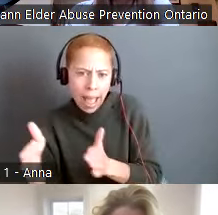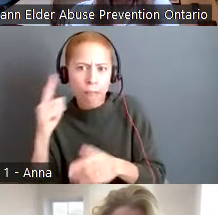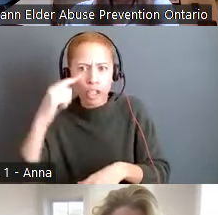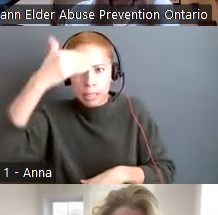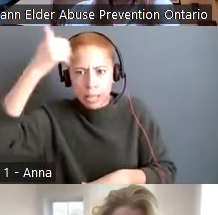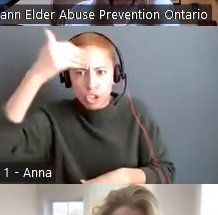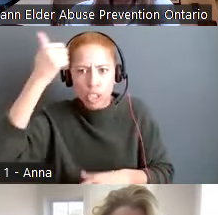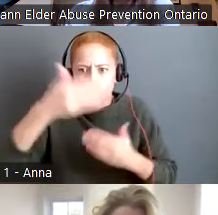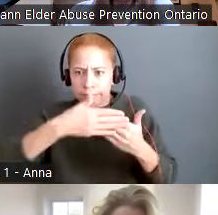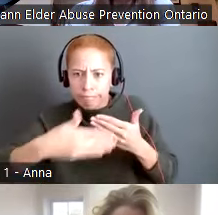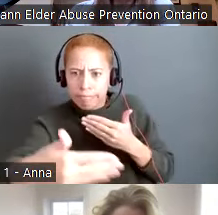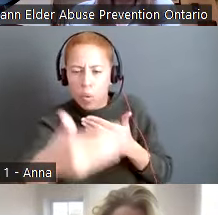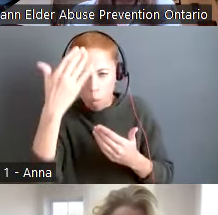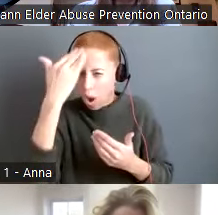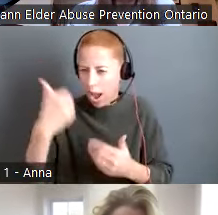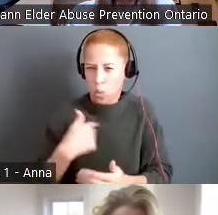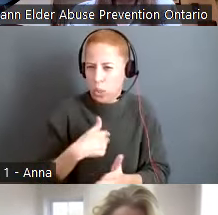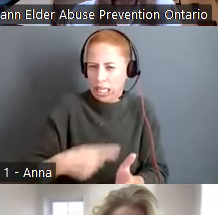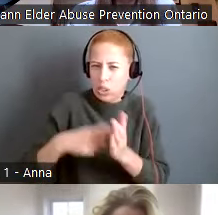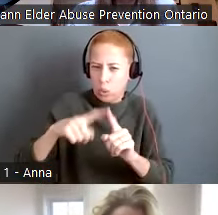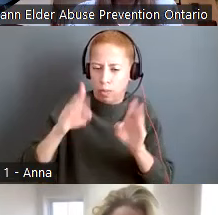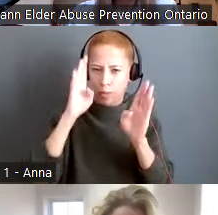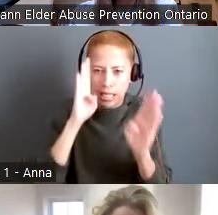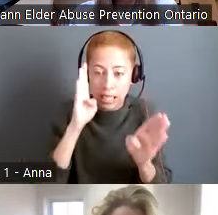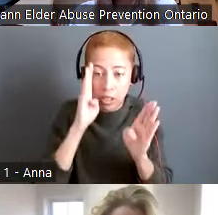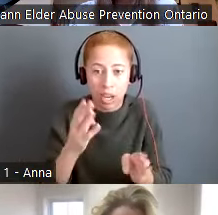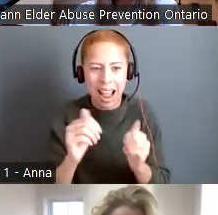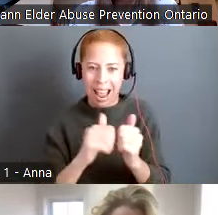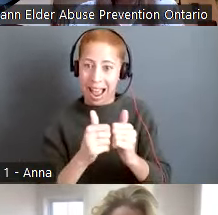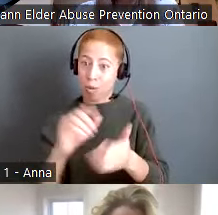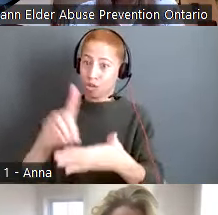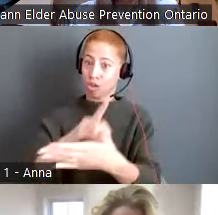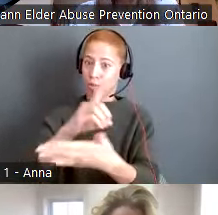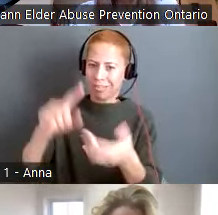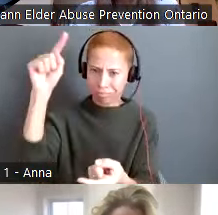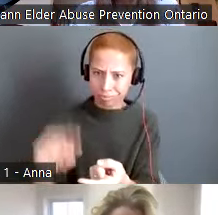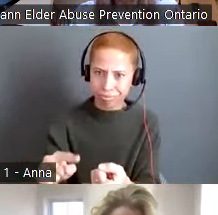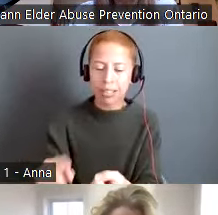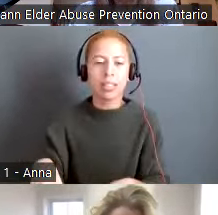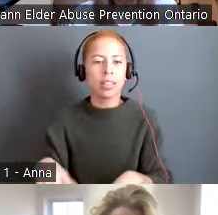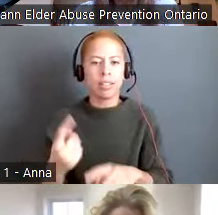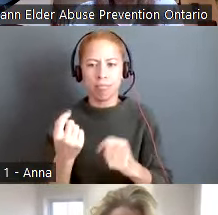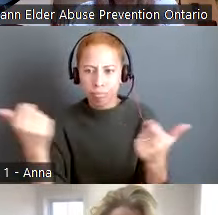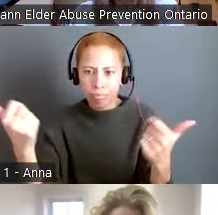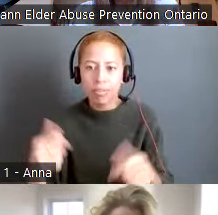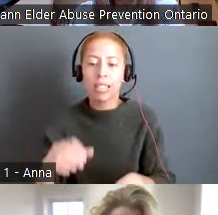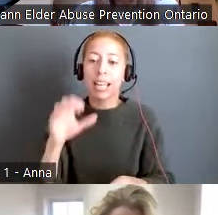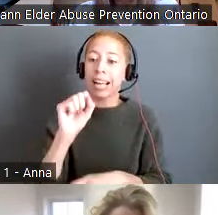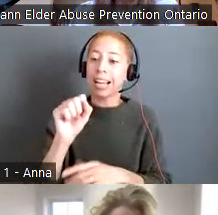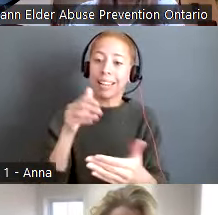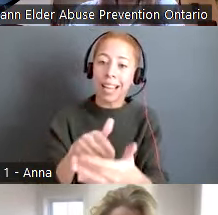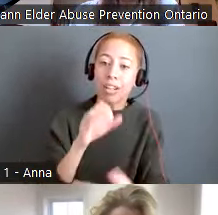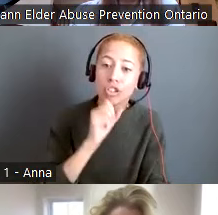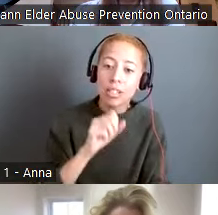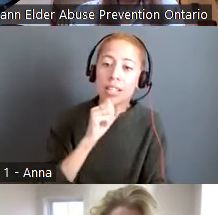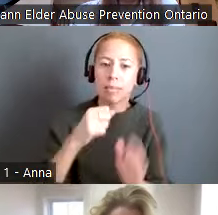attention to this, how we can reduce the discrimination, ageism, and stereotypes, and the challenges that come with that. And